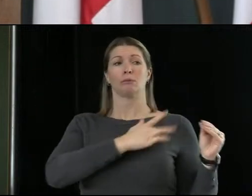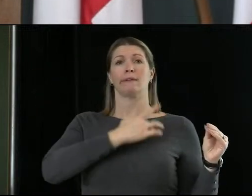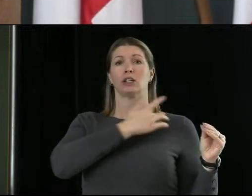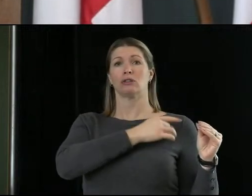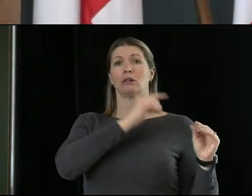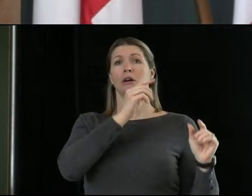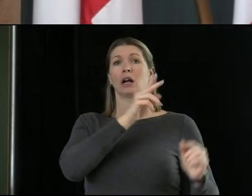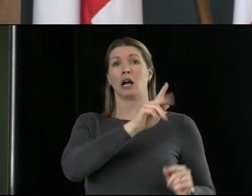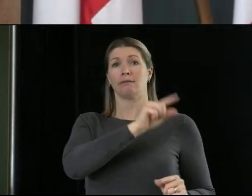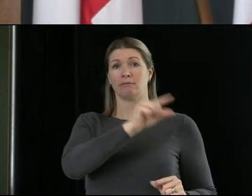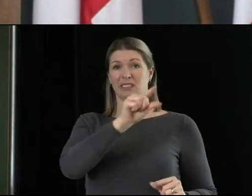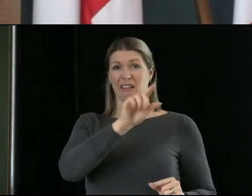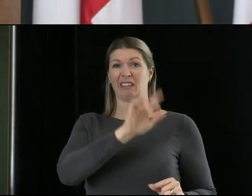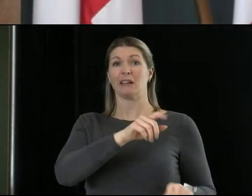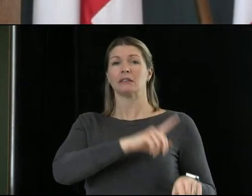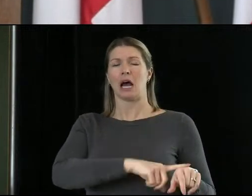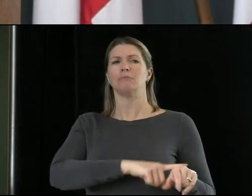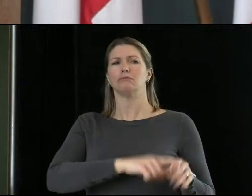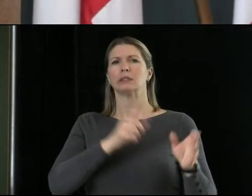time.